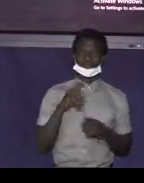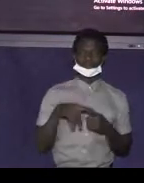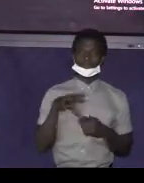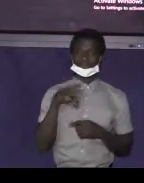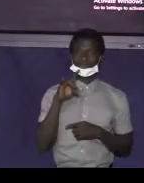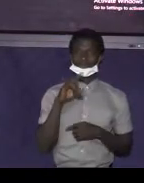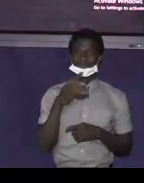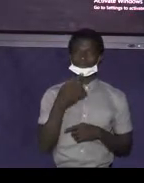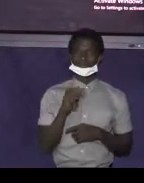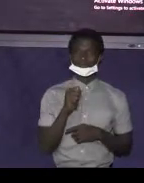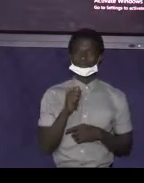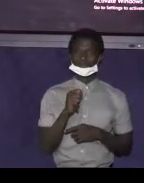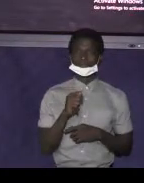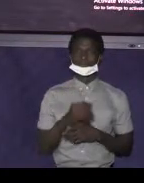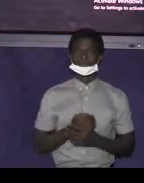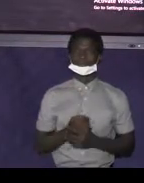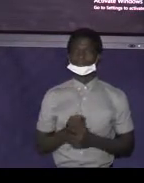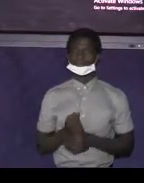find the